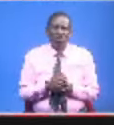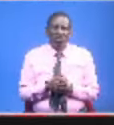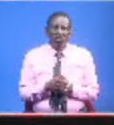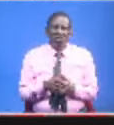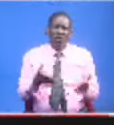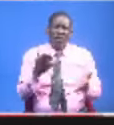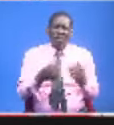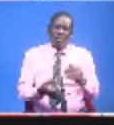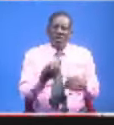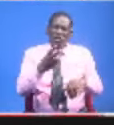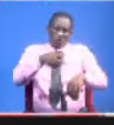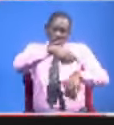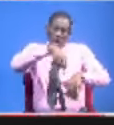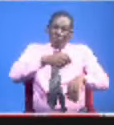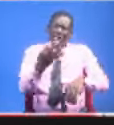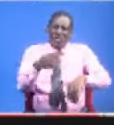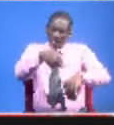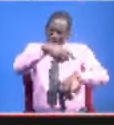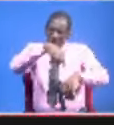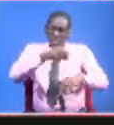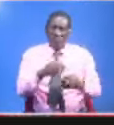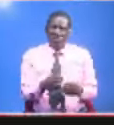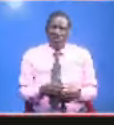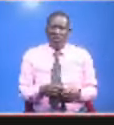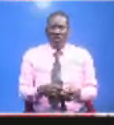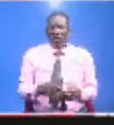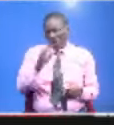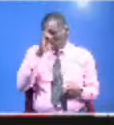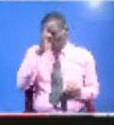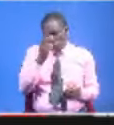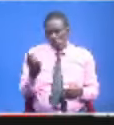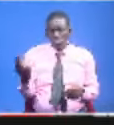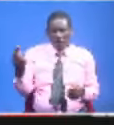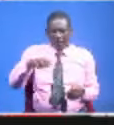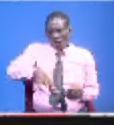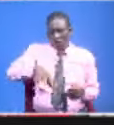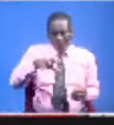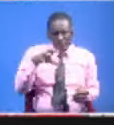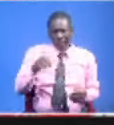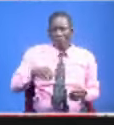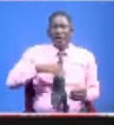masaa mawili au matatu hivi, sababu walikuwa wanakuja kumchukua kama saa tatu na nusu.